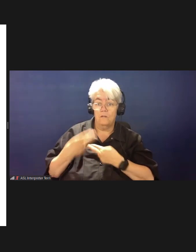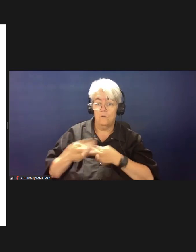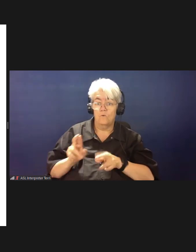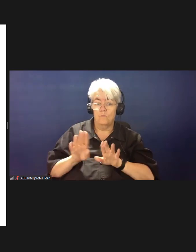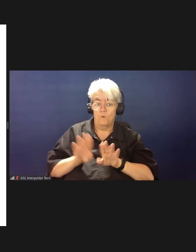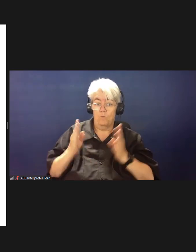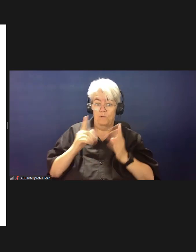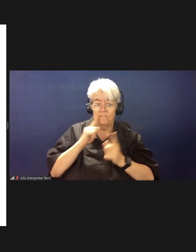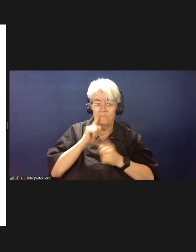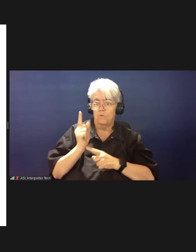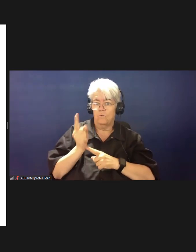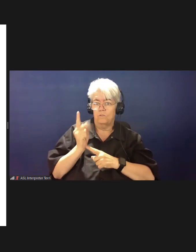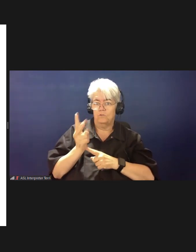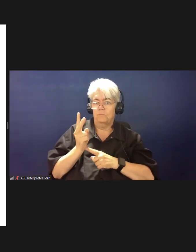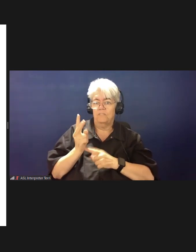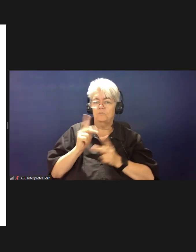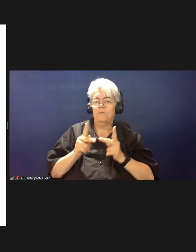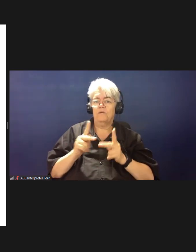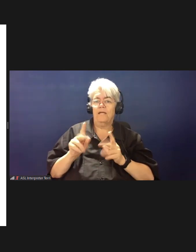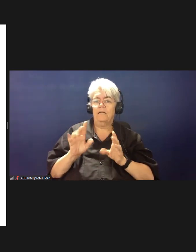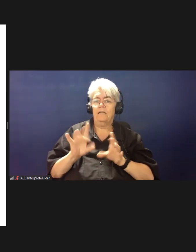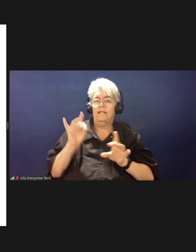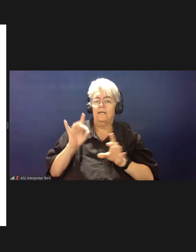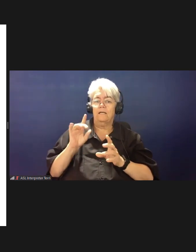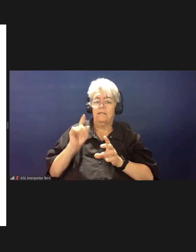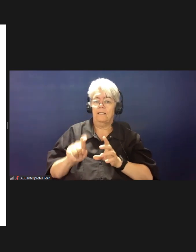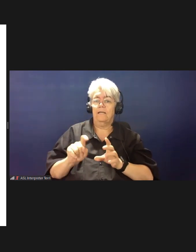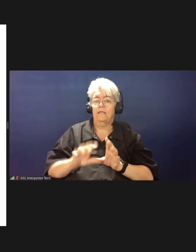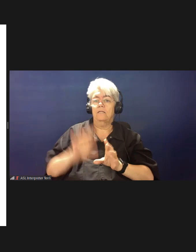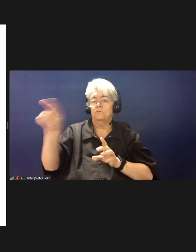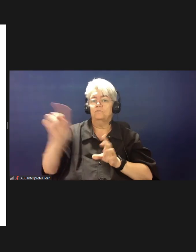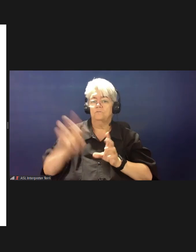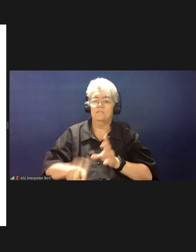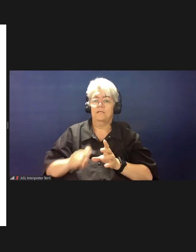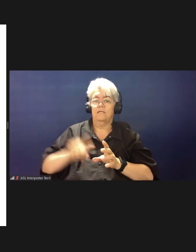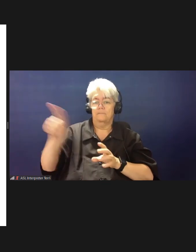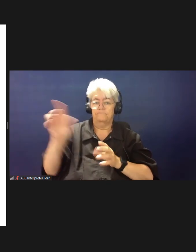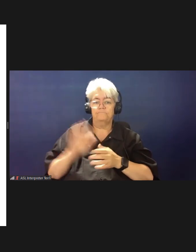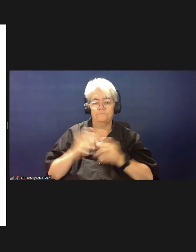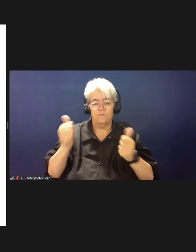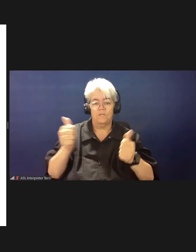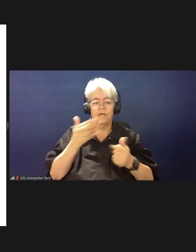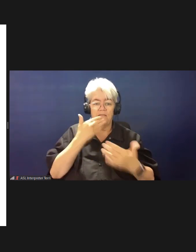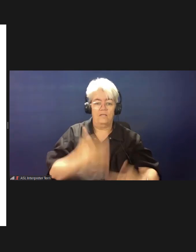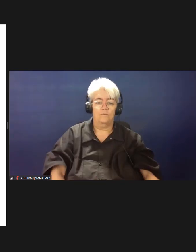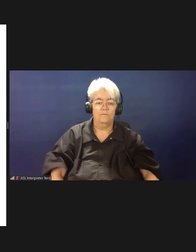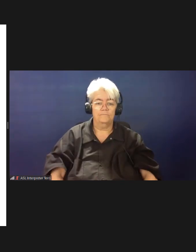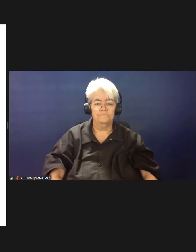open for a few minutes so people have a chance to click on that, that'd be great. Thank you.